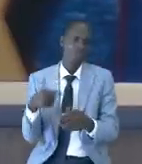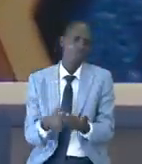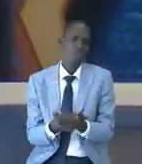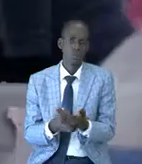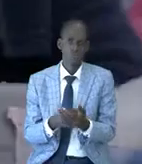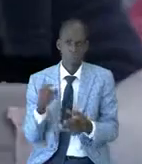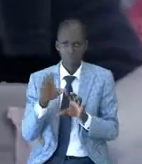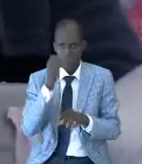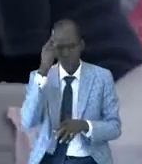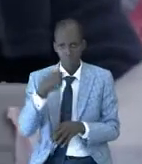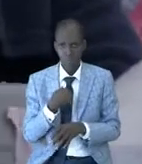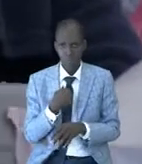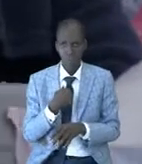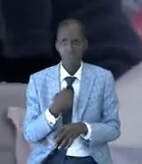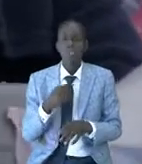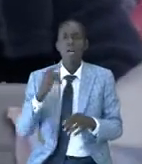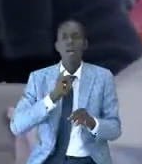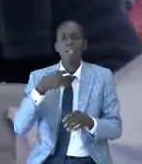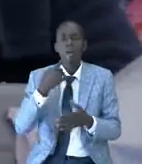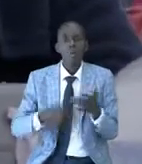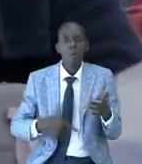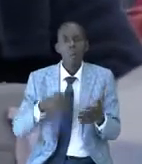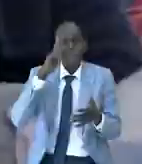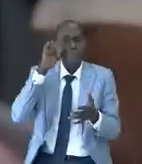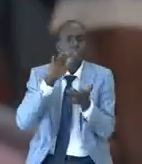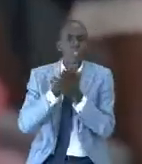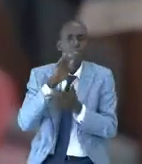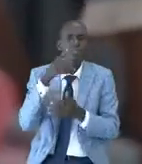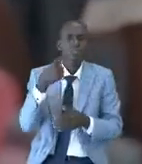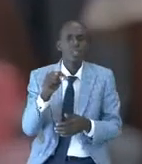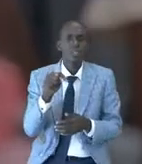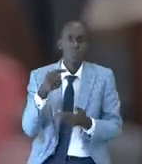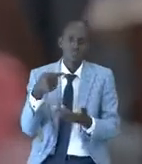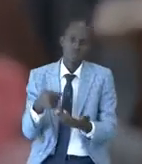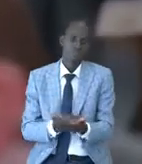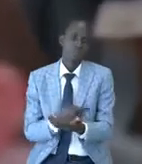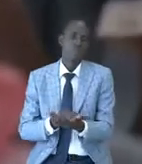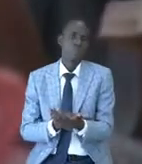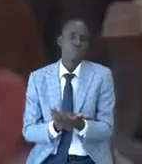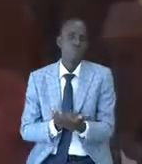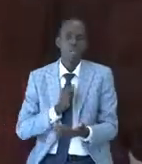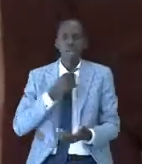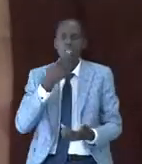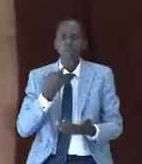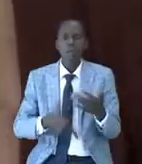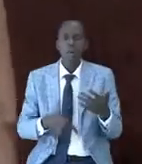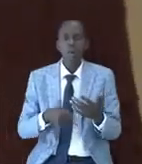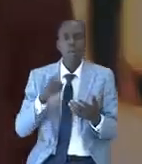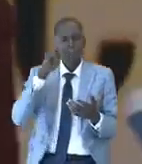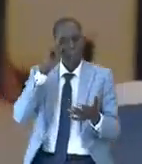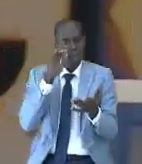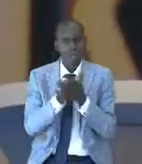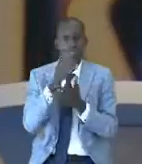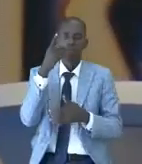you there? I said believe the gospel. I said, believe the gospel.